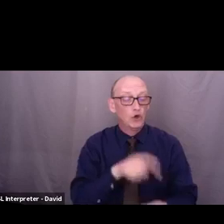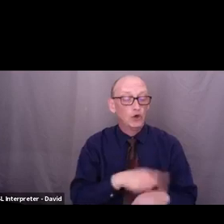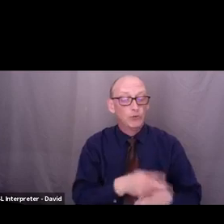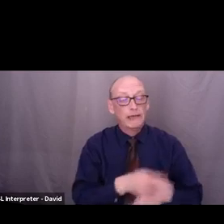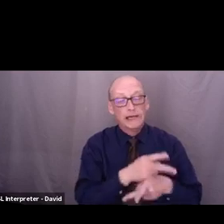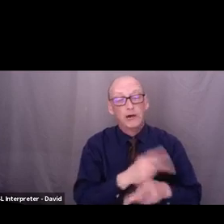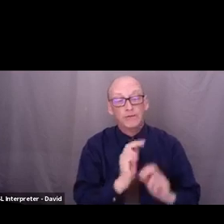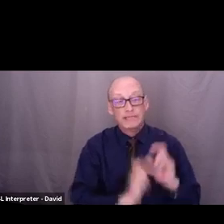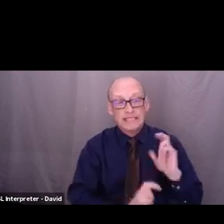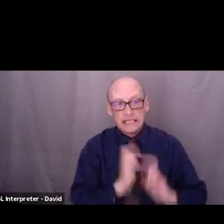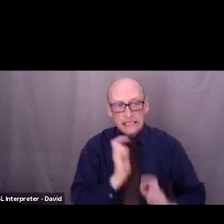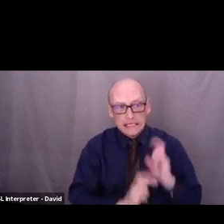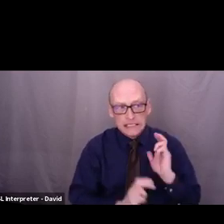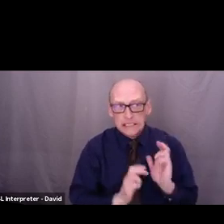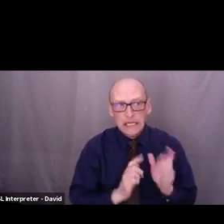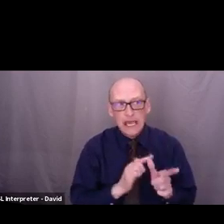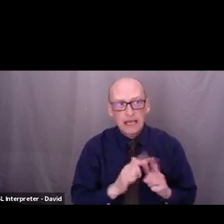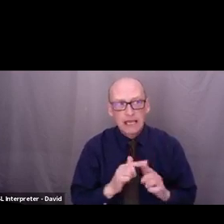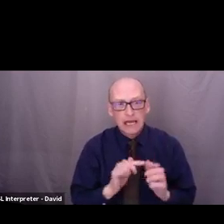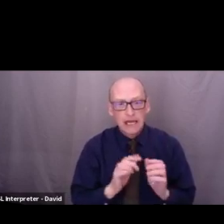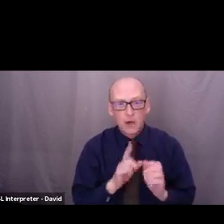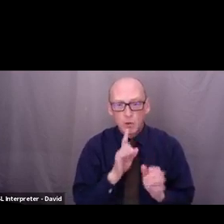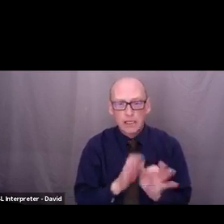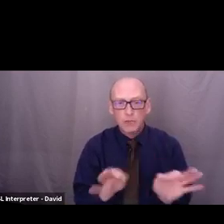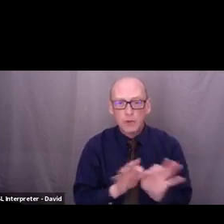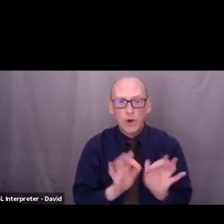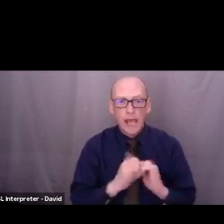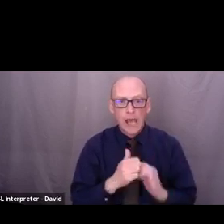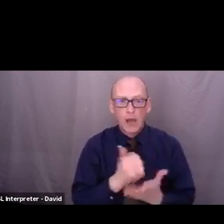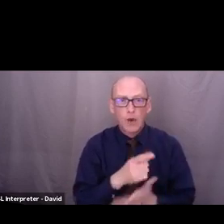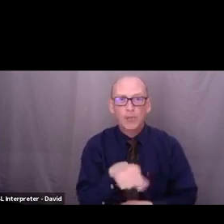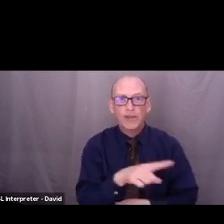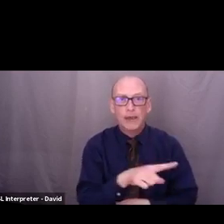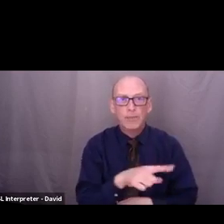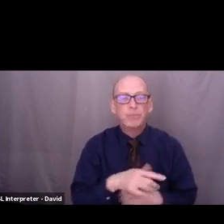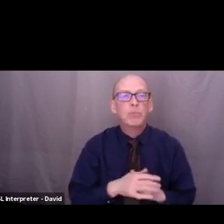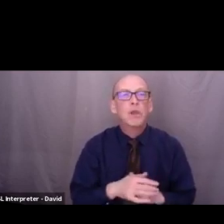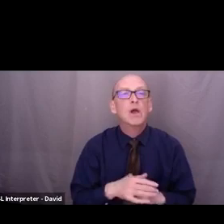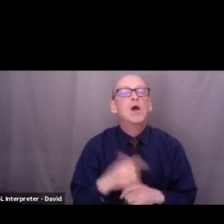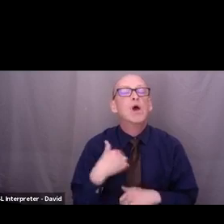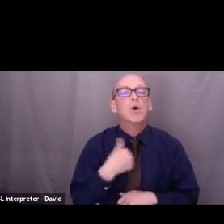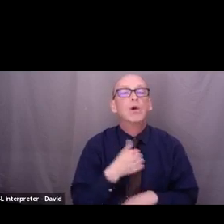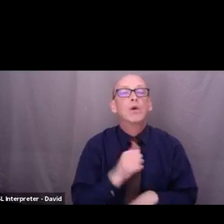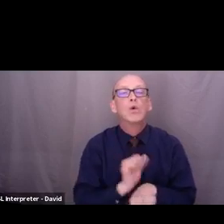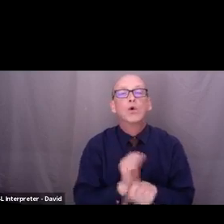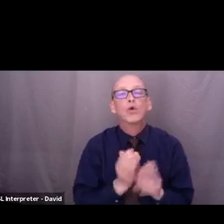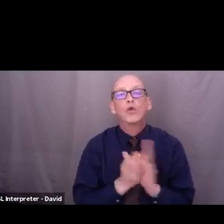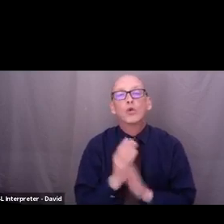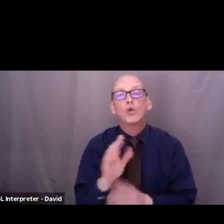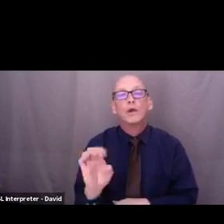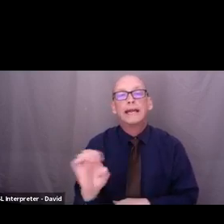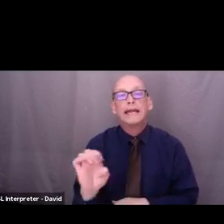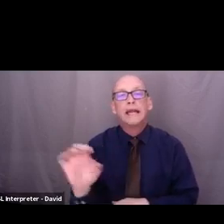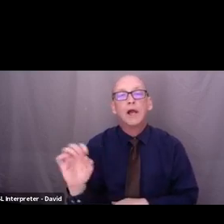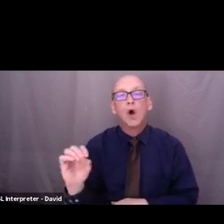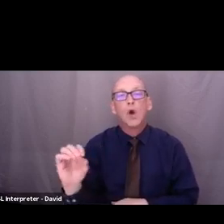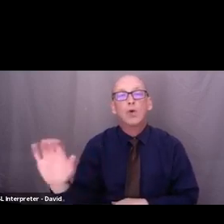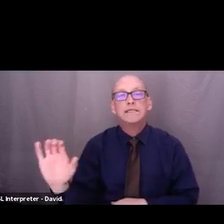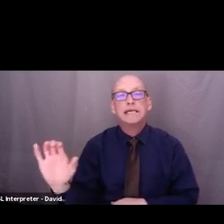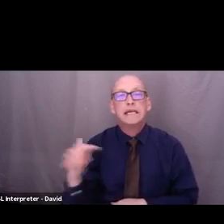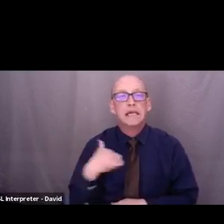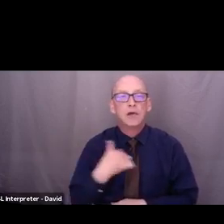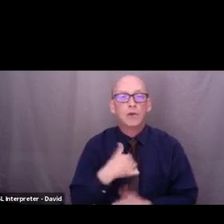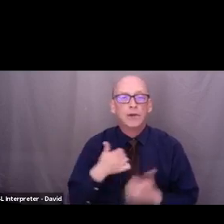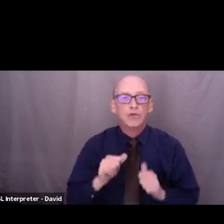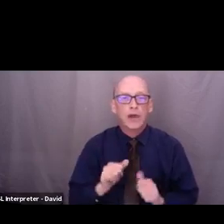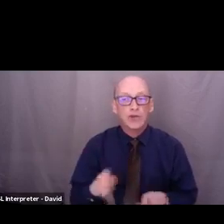figure out how can we help them. PPE was in short supply, but working through the EOC here, we try to get them as much PPE as possible